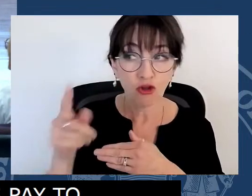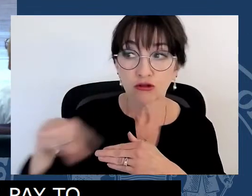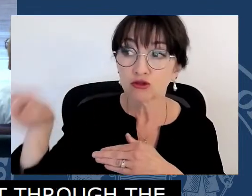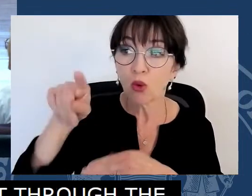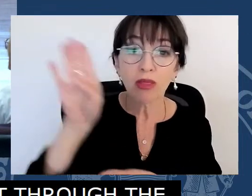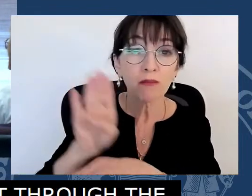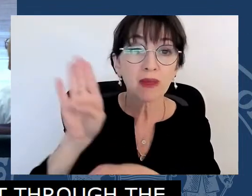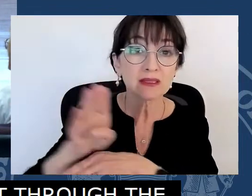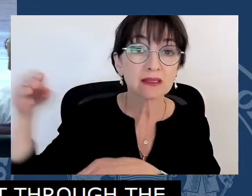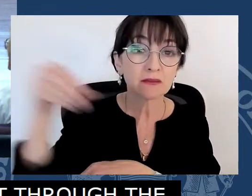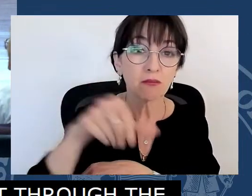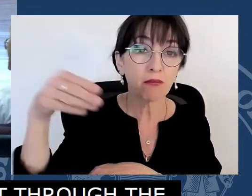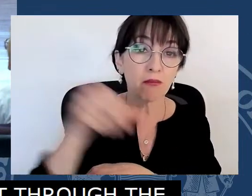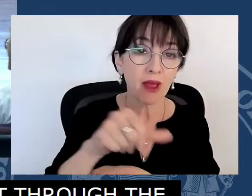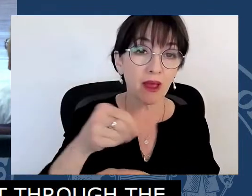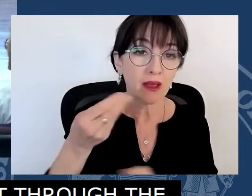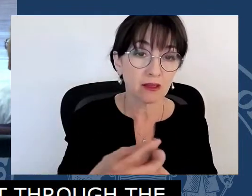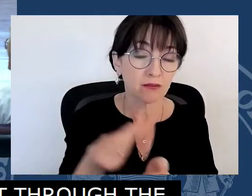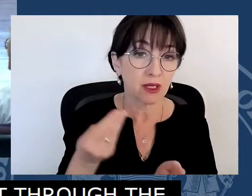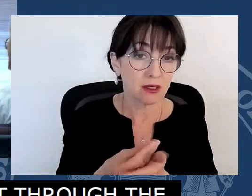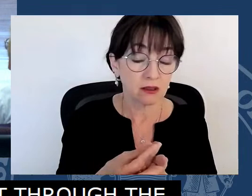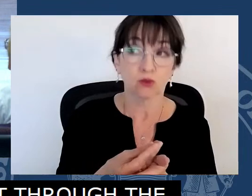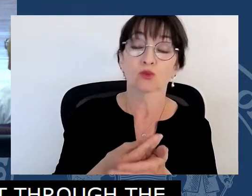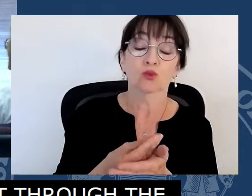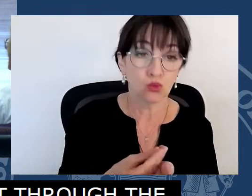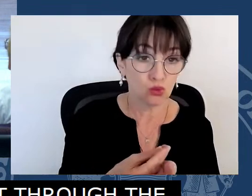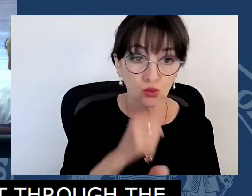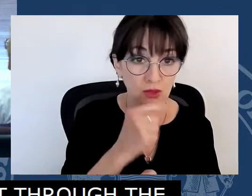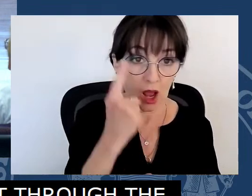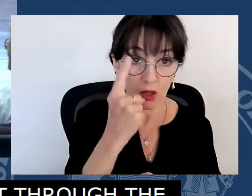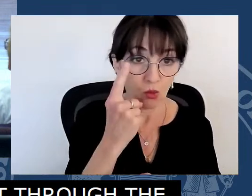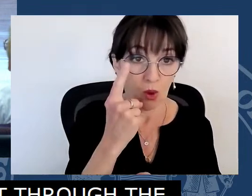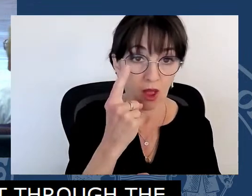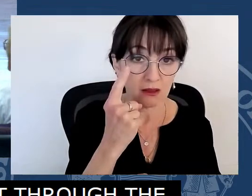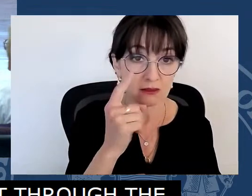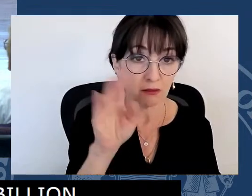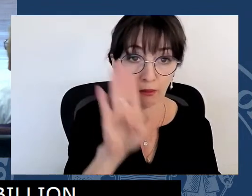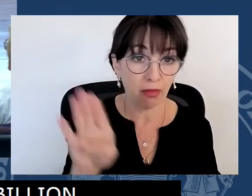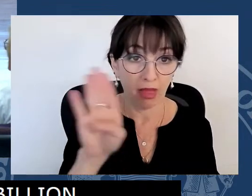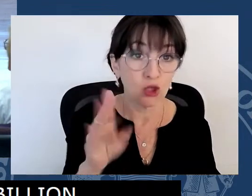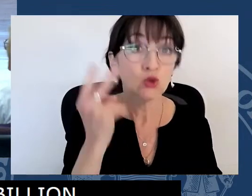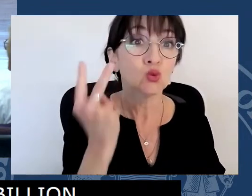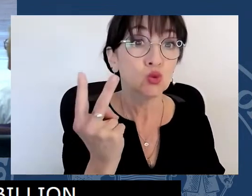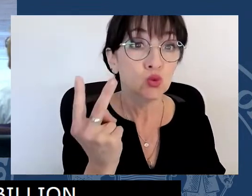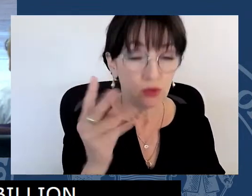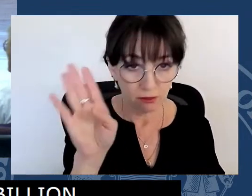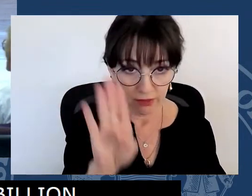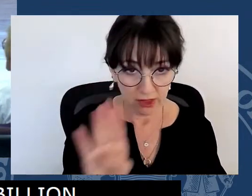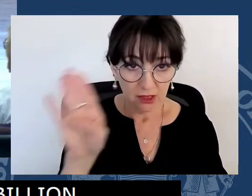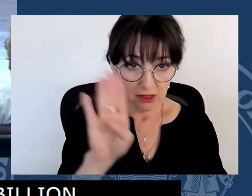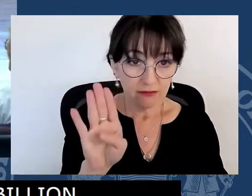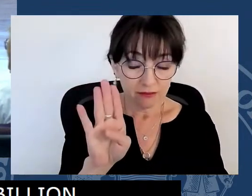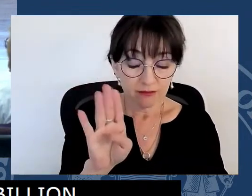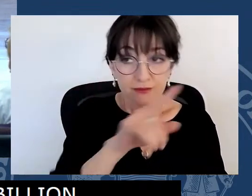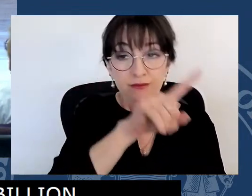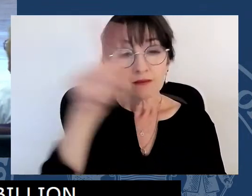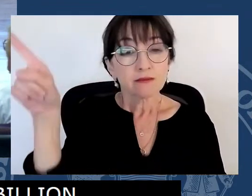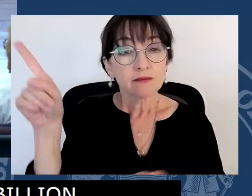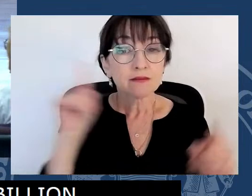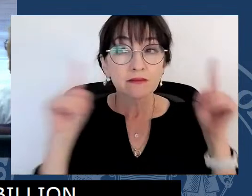Oh, $2 billion. So whenever you hear anybody talk about Delaware being the place to be